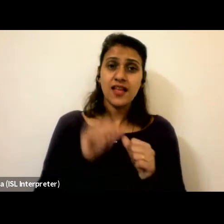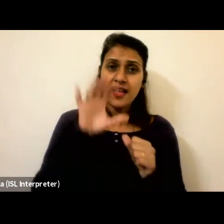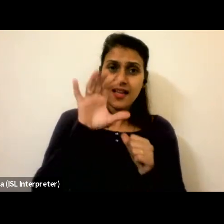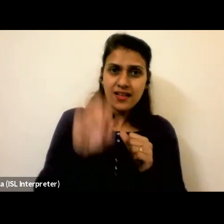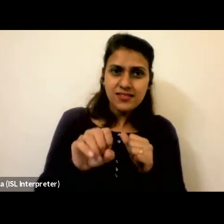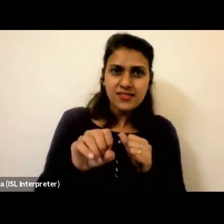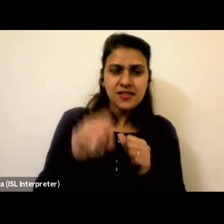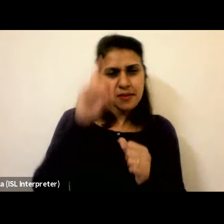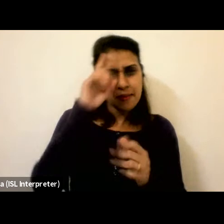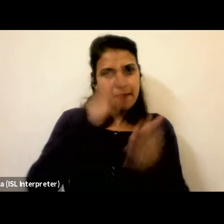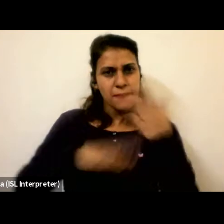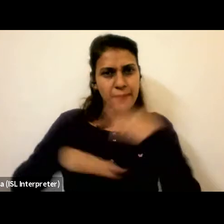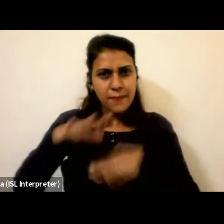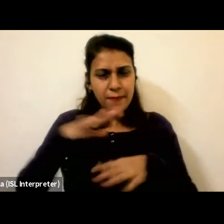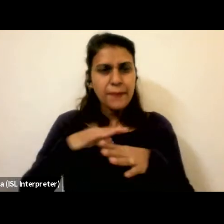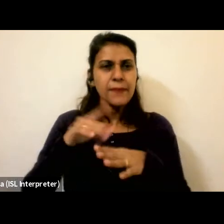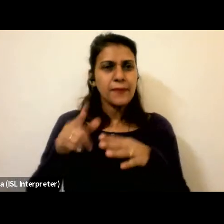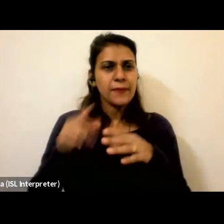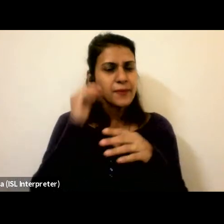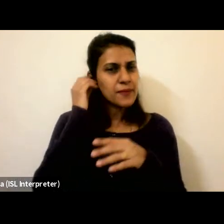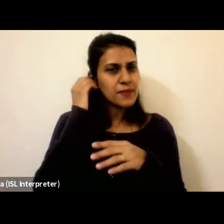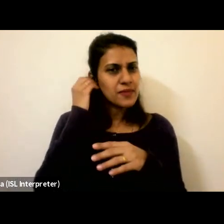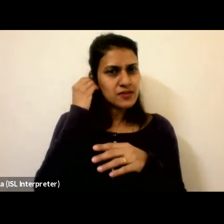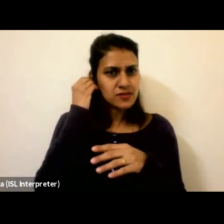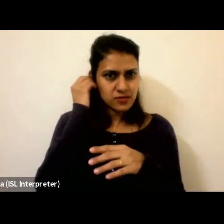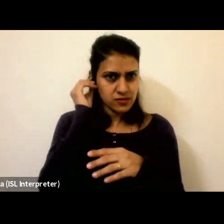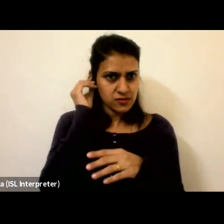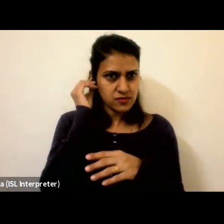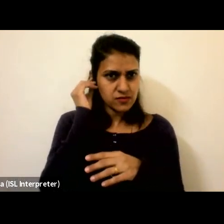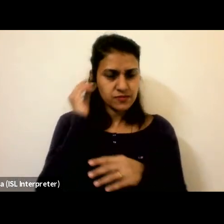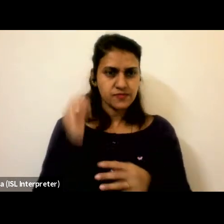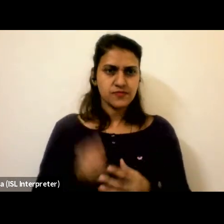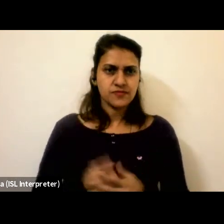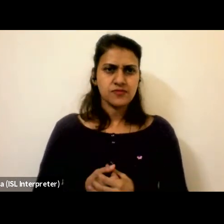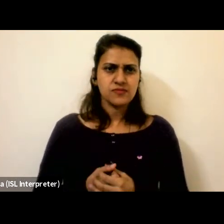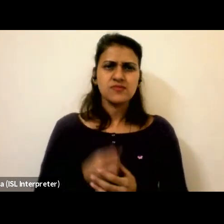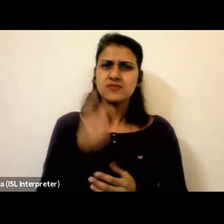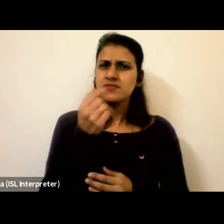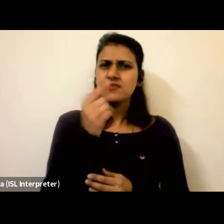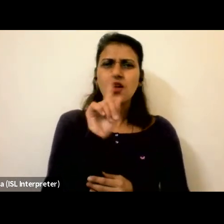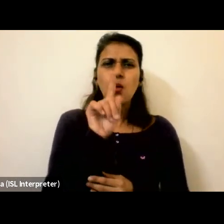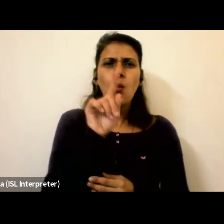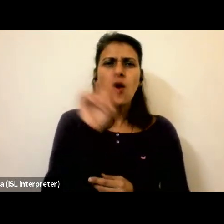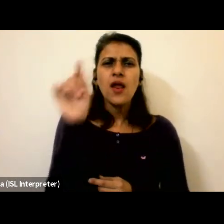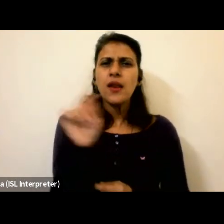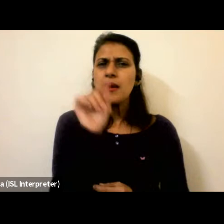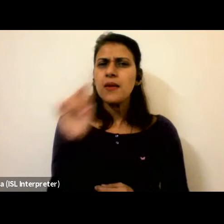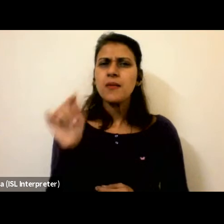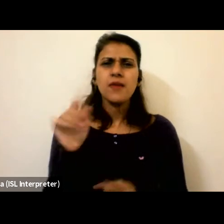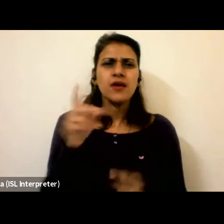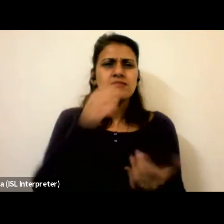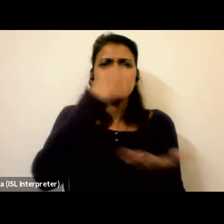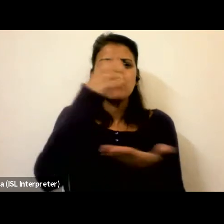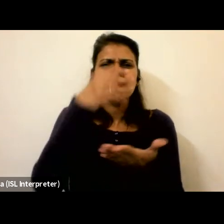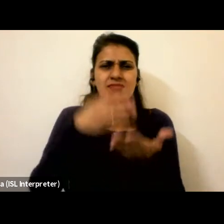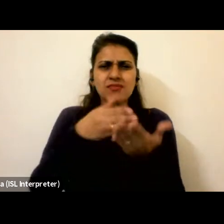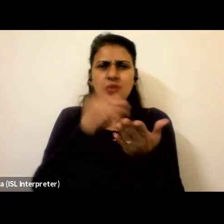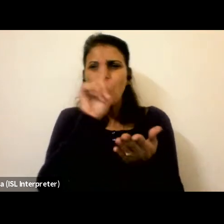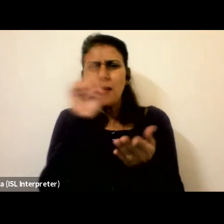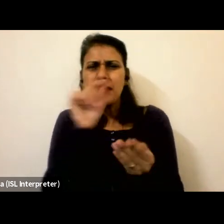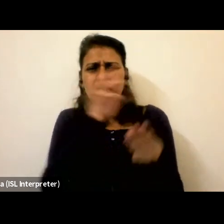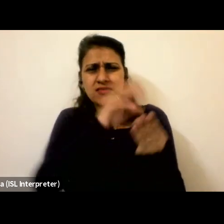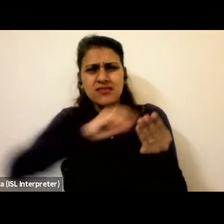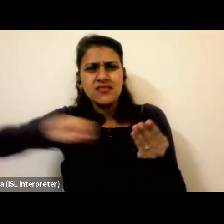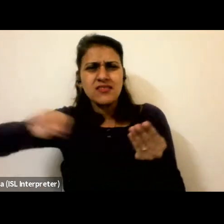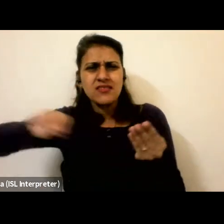planning stage, it would perhaps cost just 1% of the budget. And that